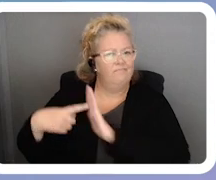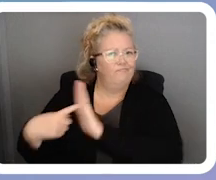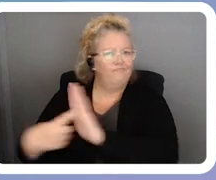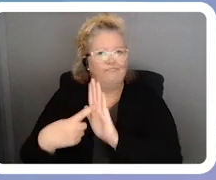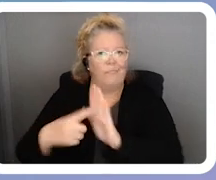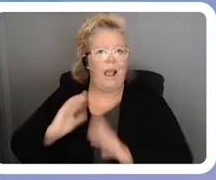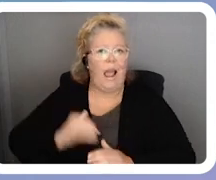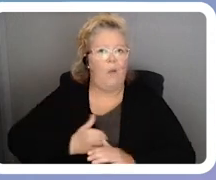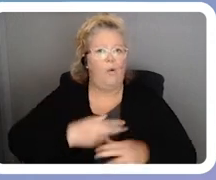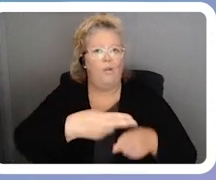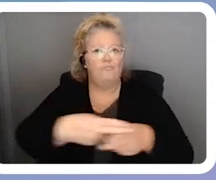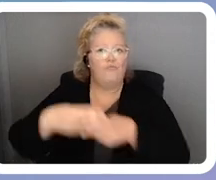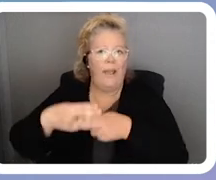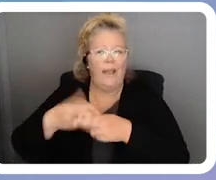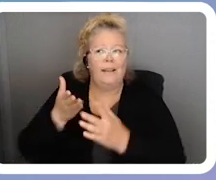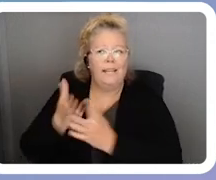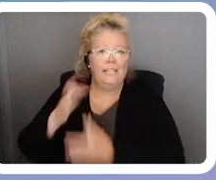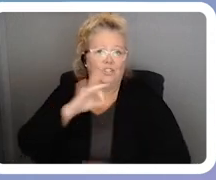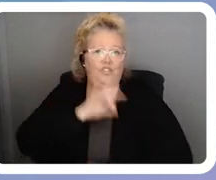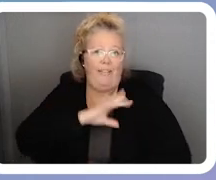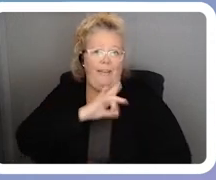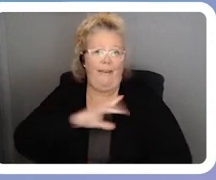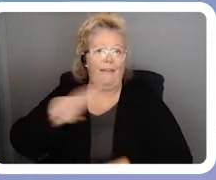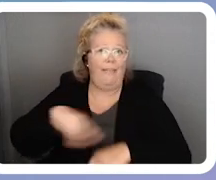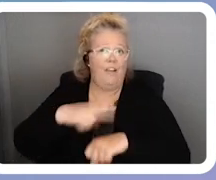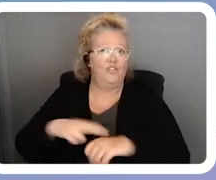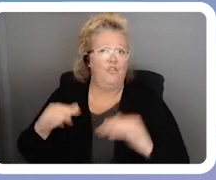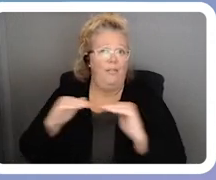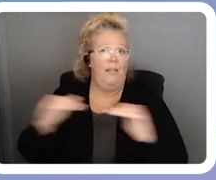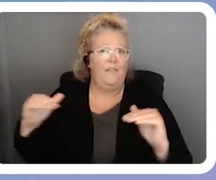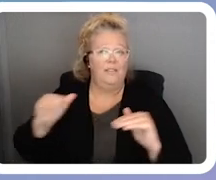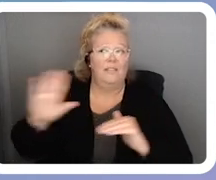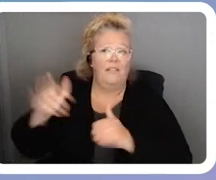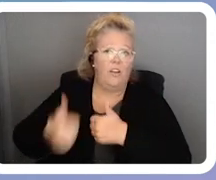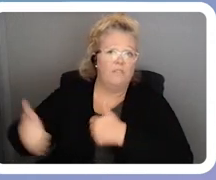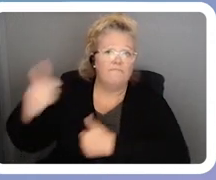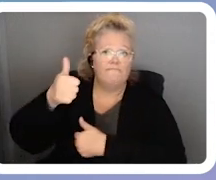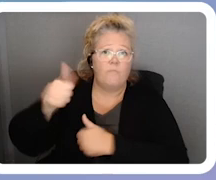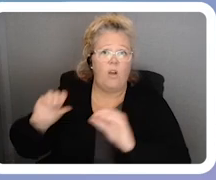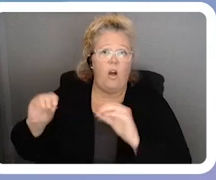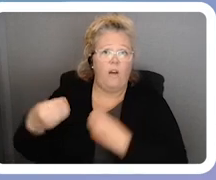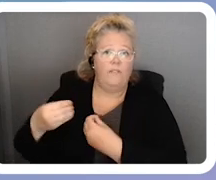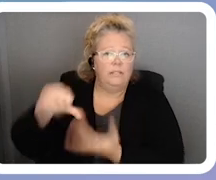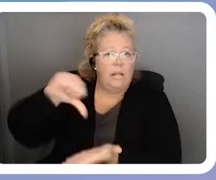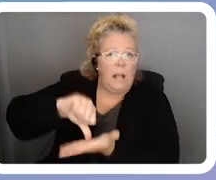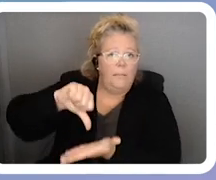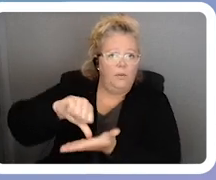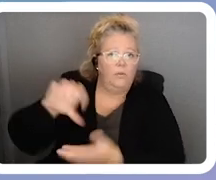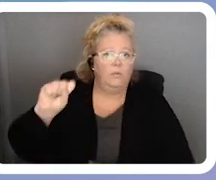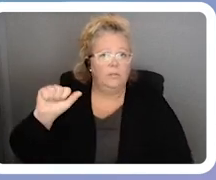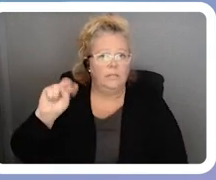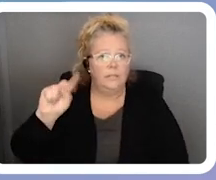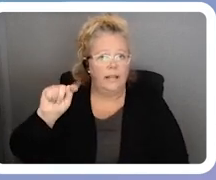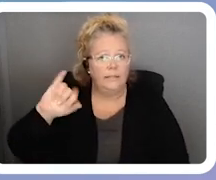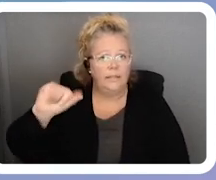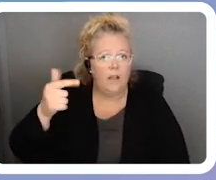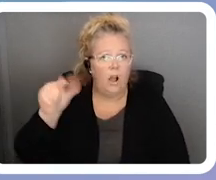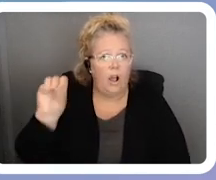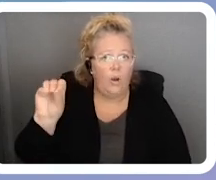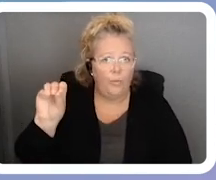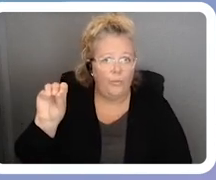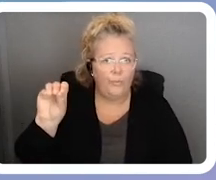to the Best Buddies brand across all of Chile at the national level out of their head office in the capital of